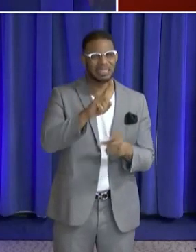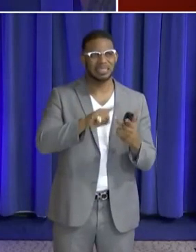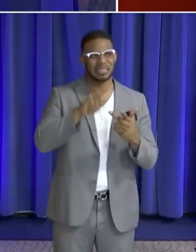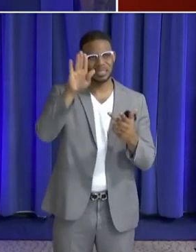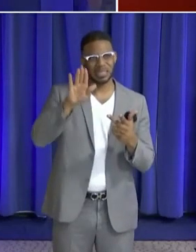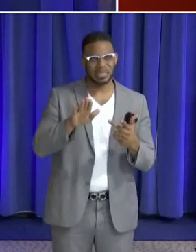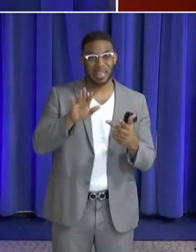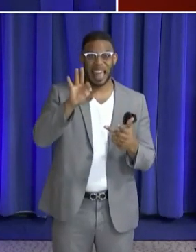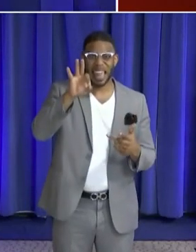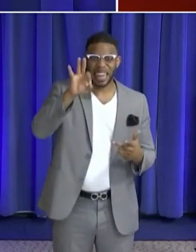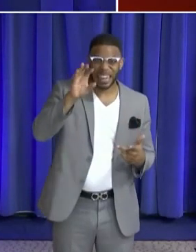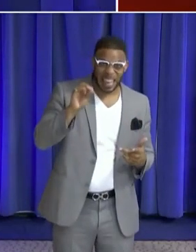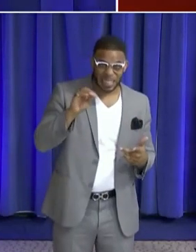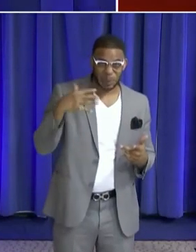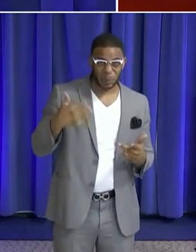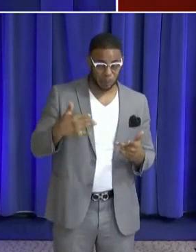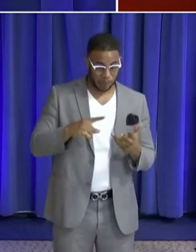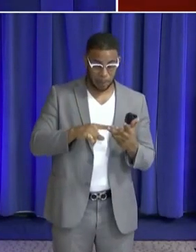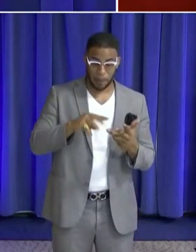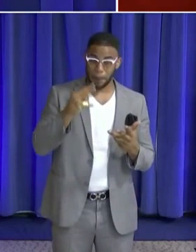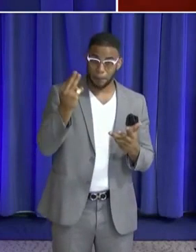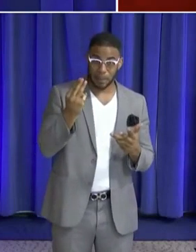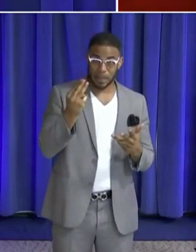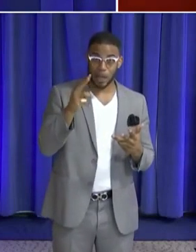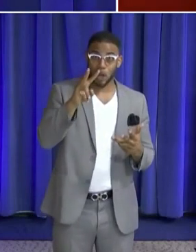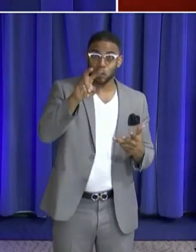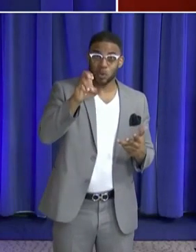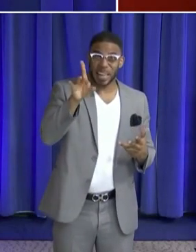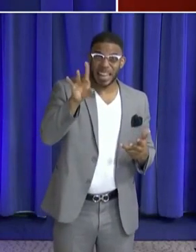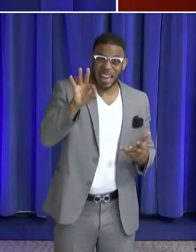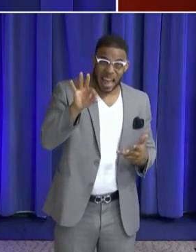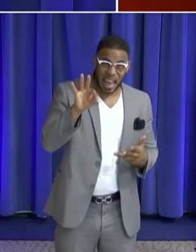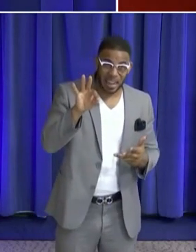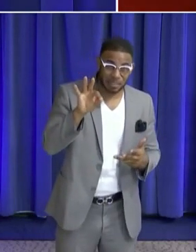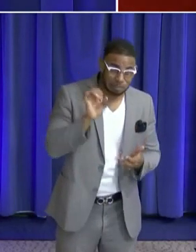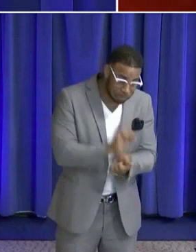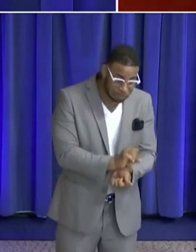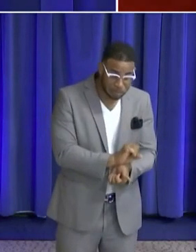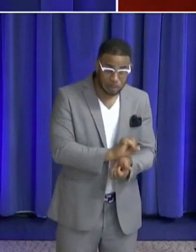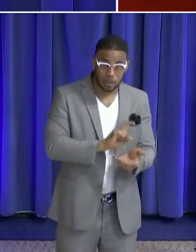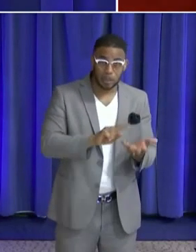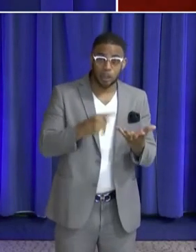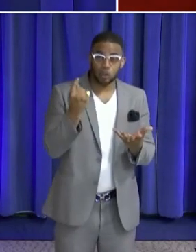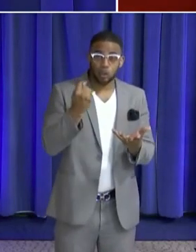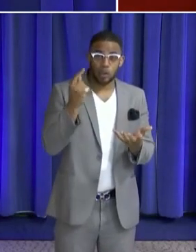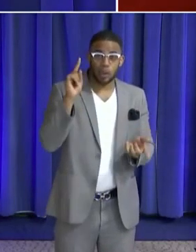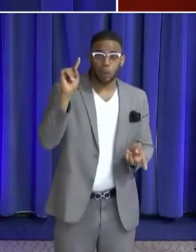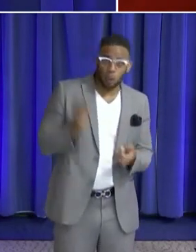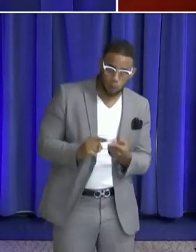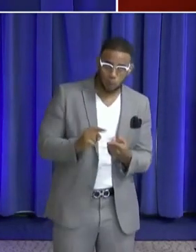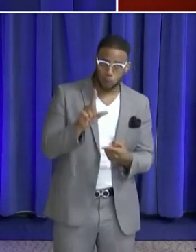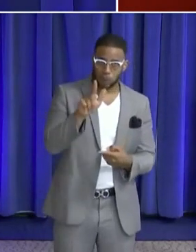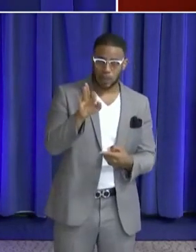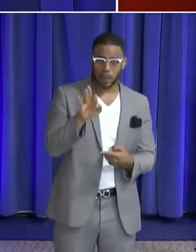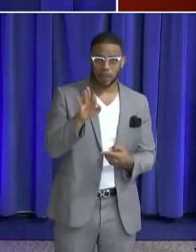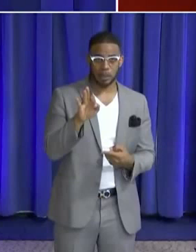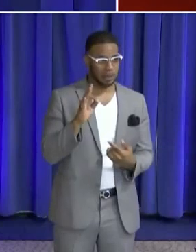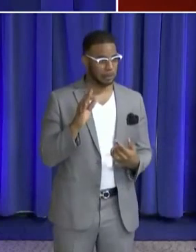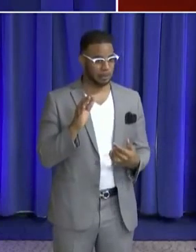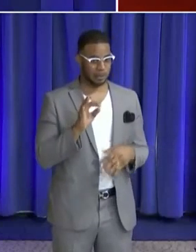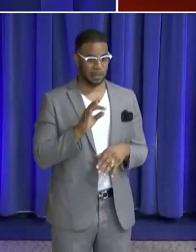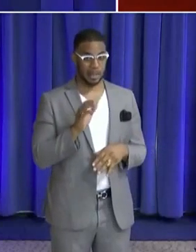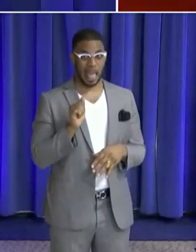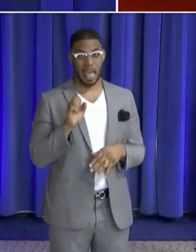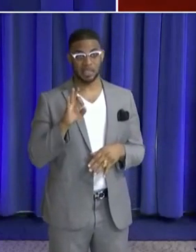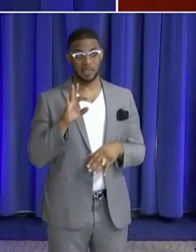had 90. Monday 289. Tuesday 29. And as of 9 o'clock